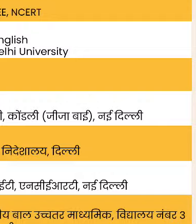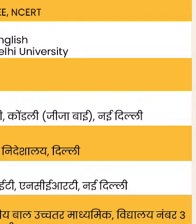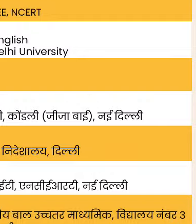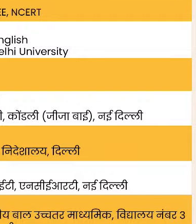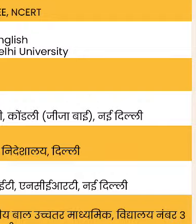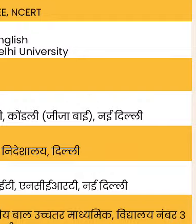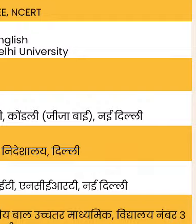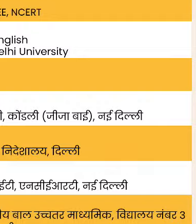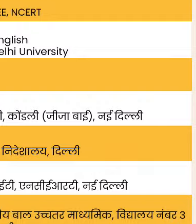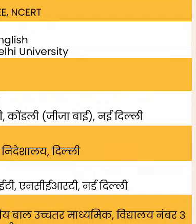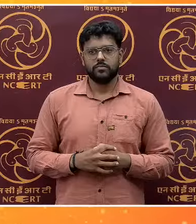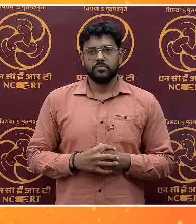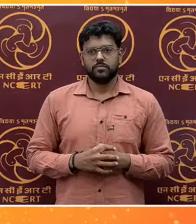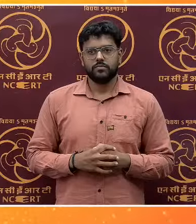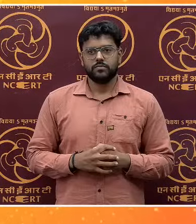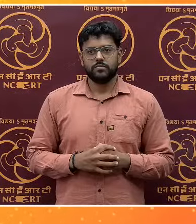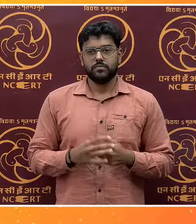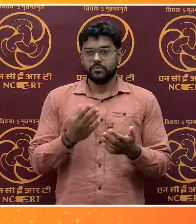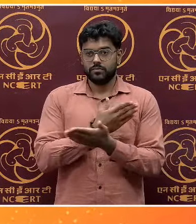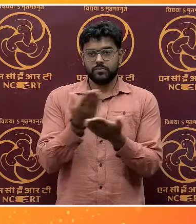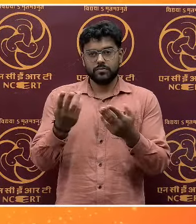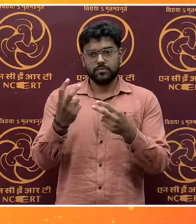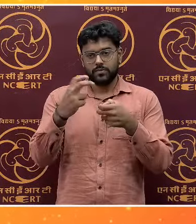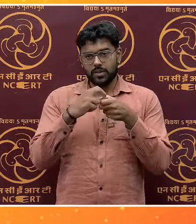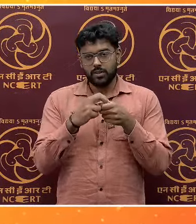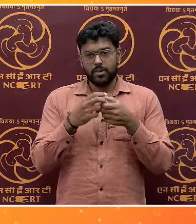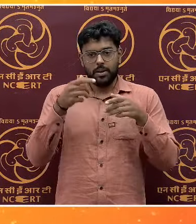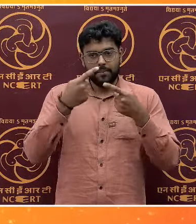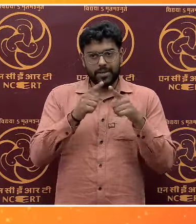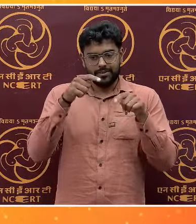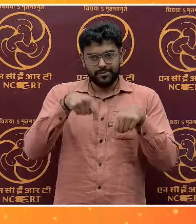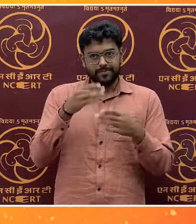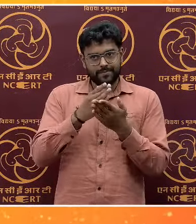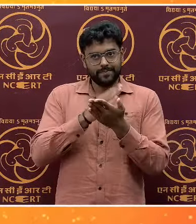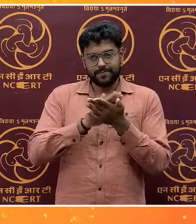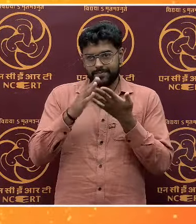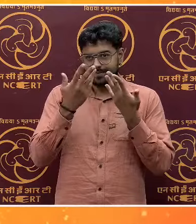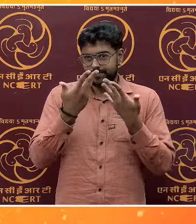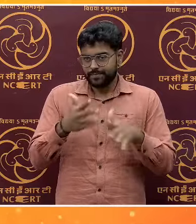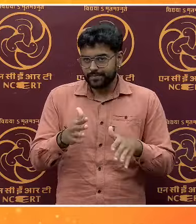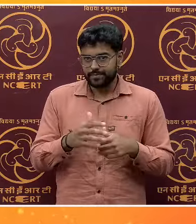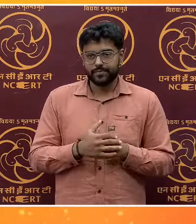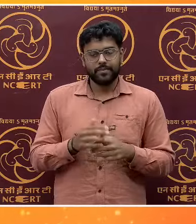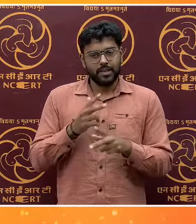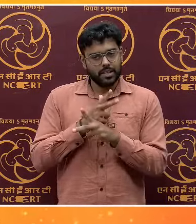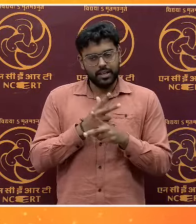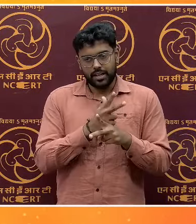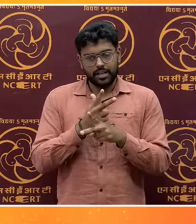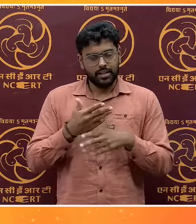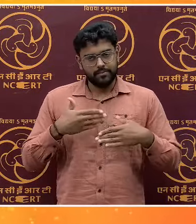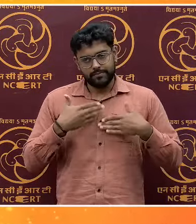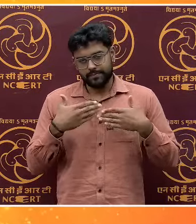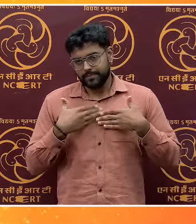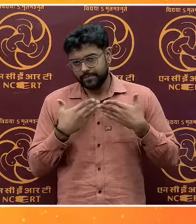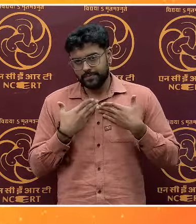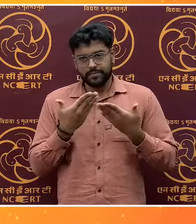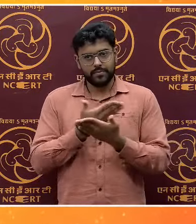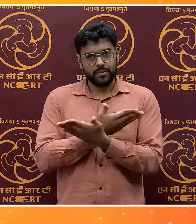Make sure you participate in them. With this, it's a closing from my side for this session. This is me, Harpreet Kaur,